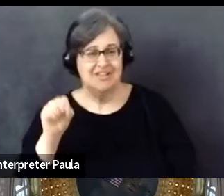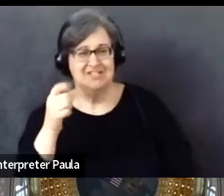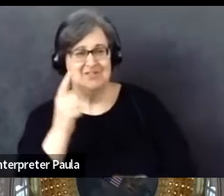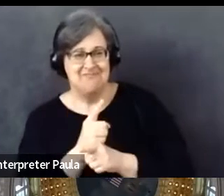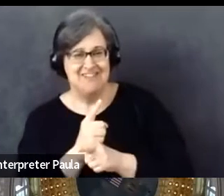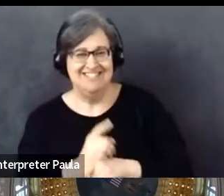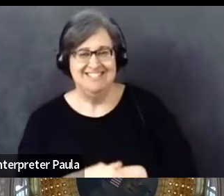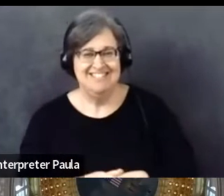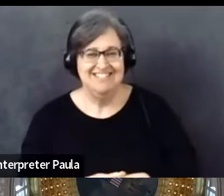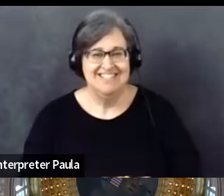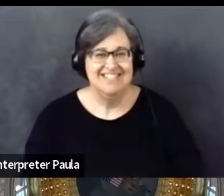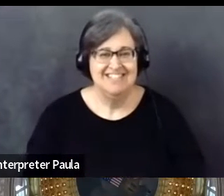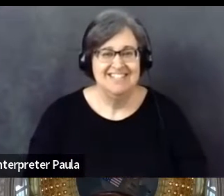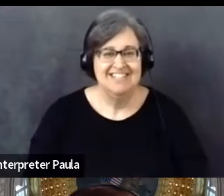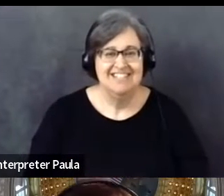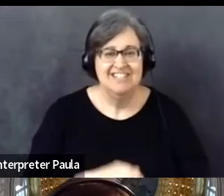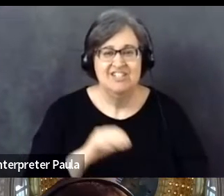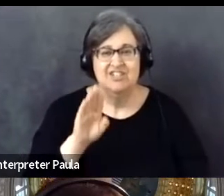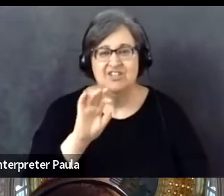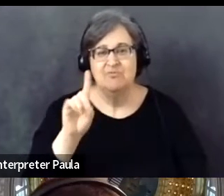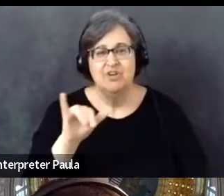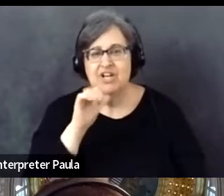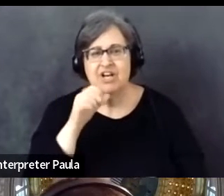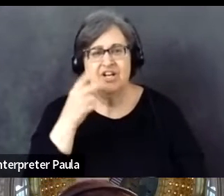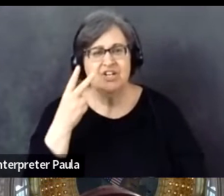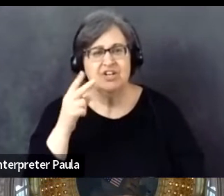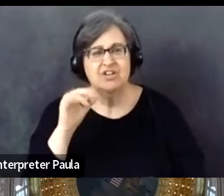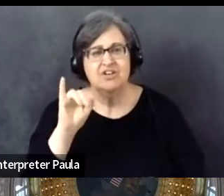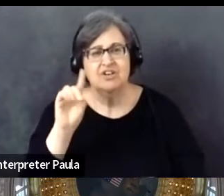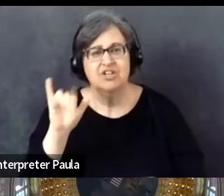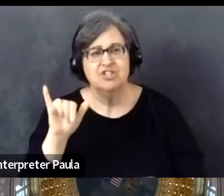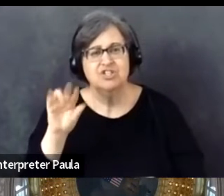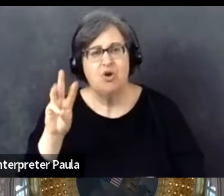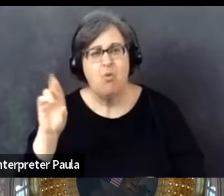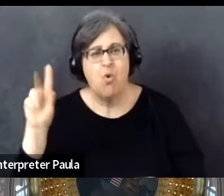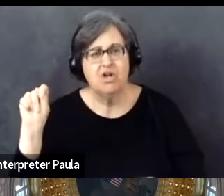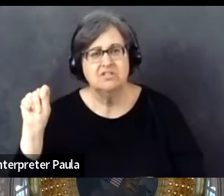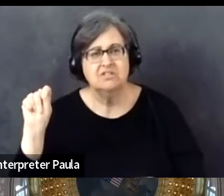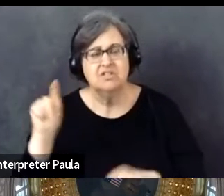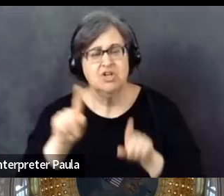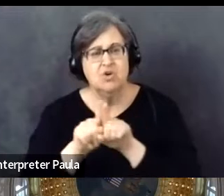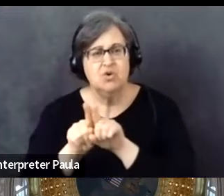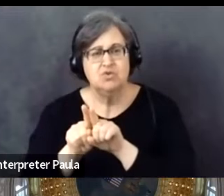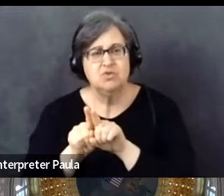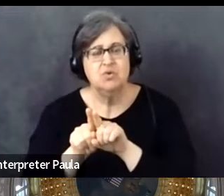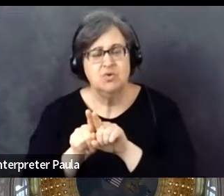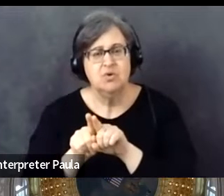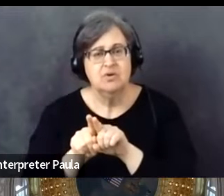And I don't see her on here, but Judy Ward, she's also on